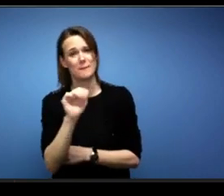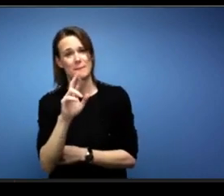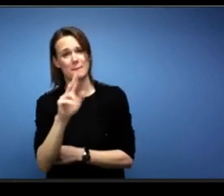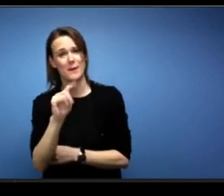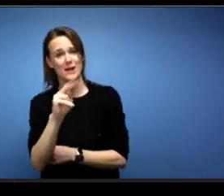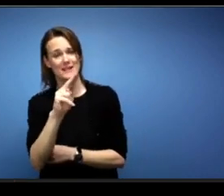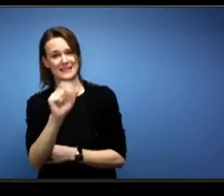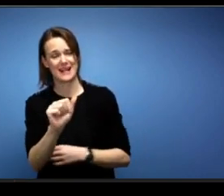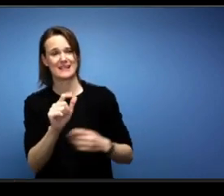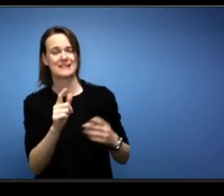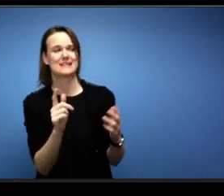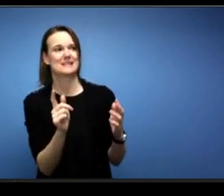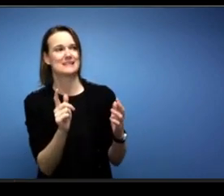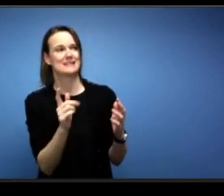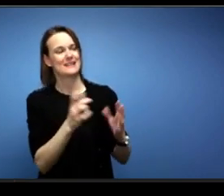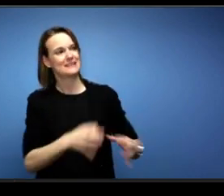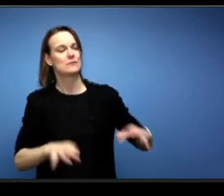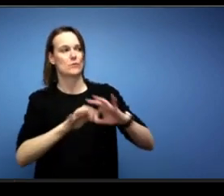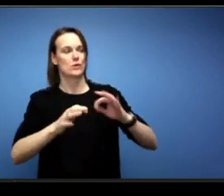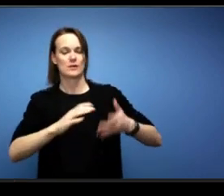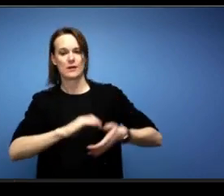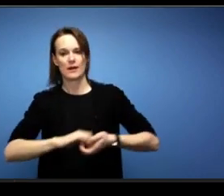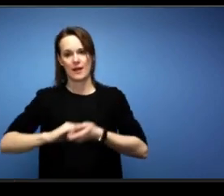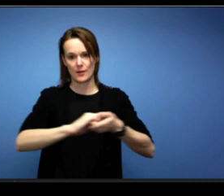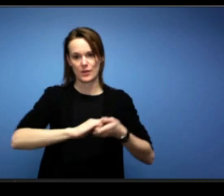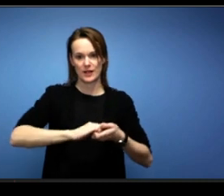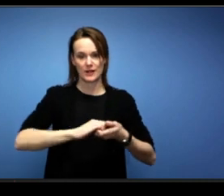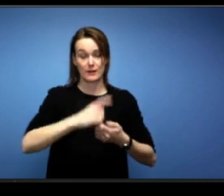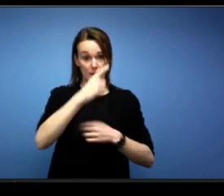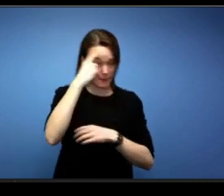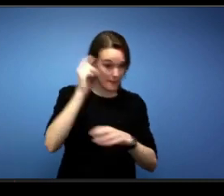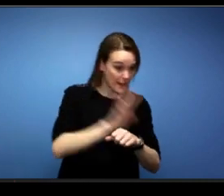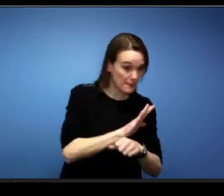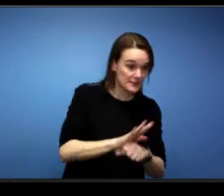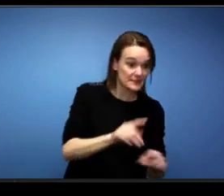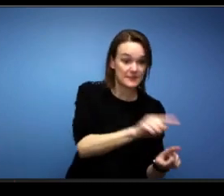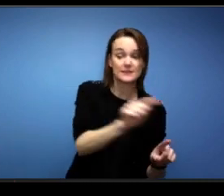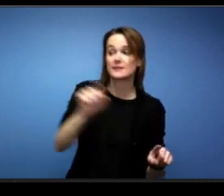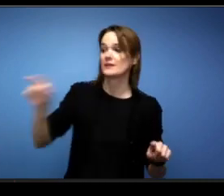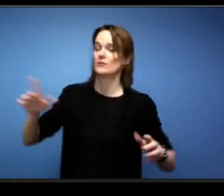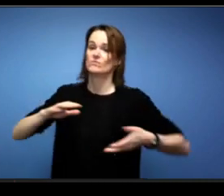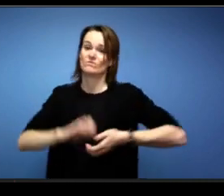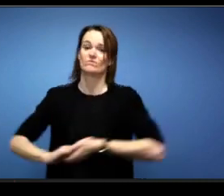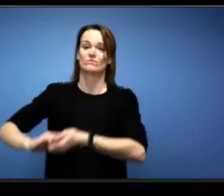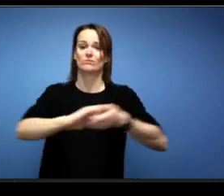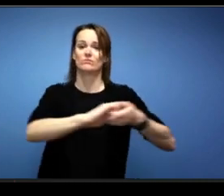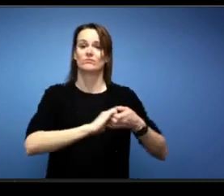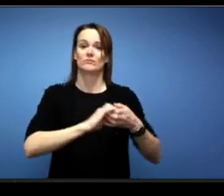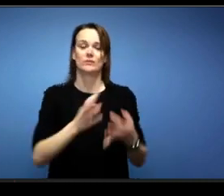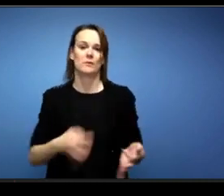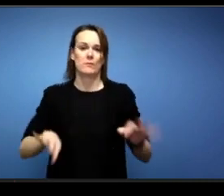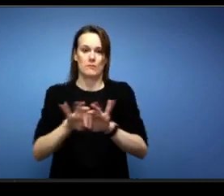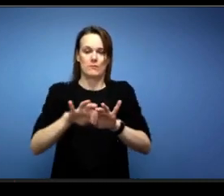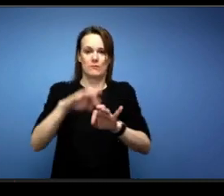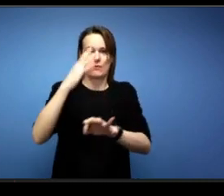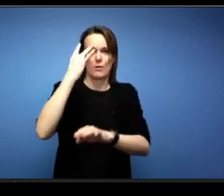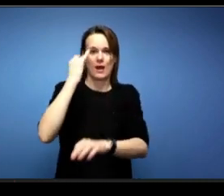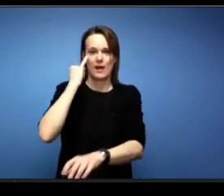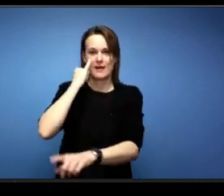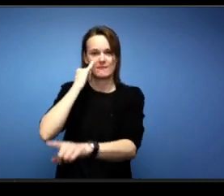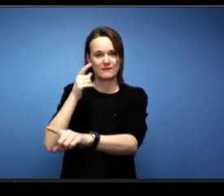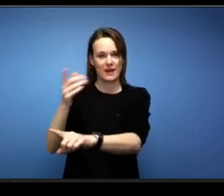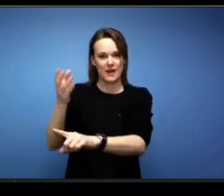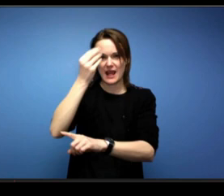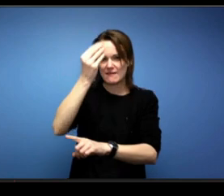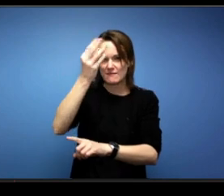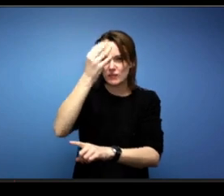you for that, Martina. I think it's so important to collaborate with other Black businesses because, someone might have information that you